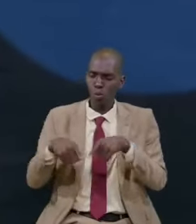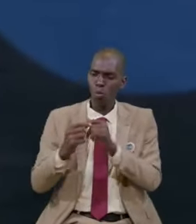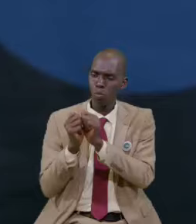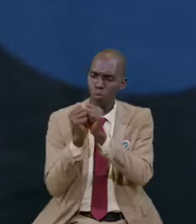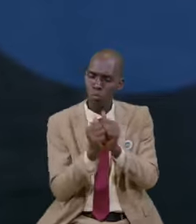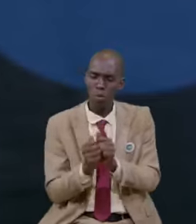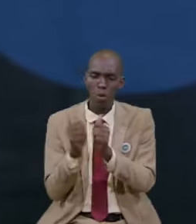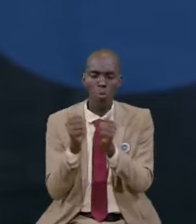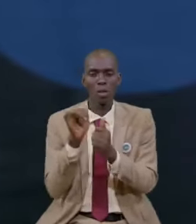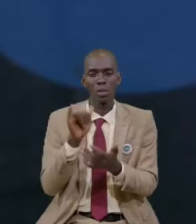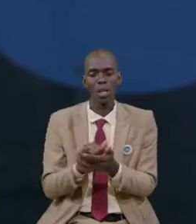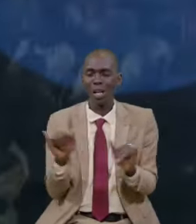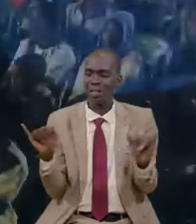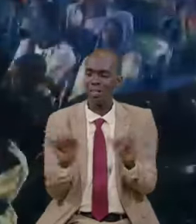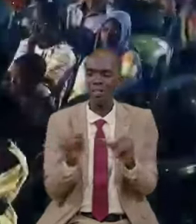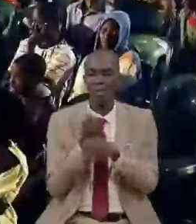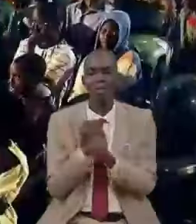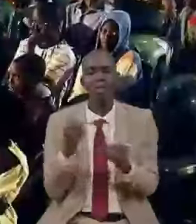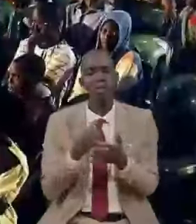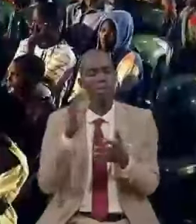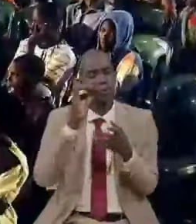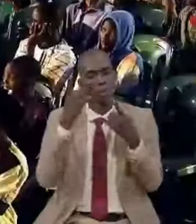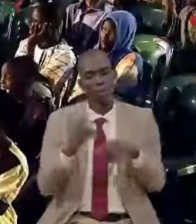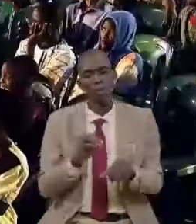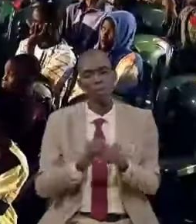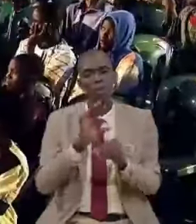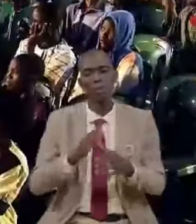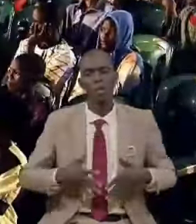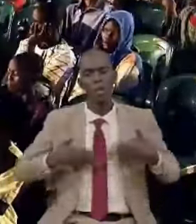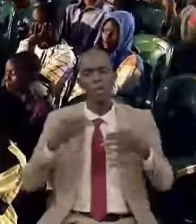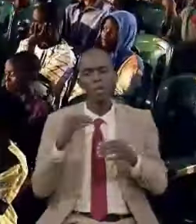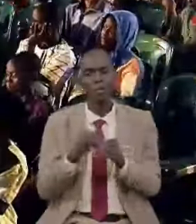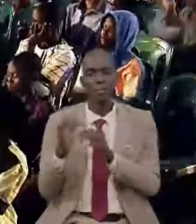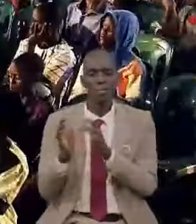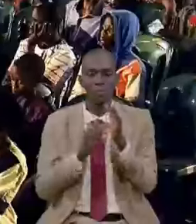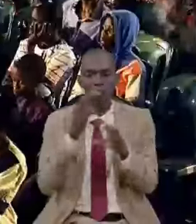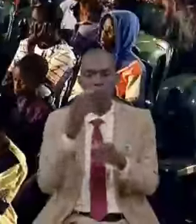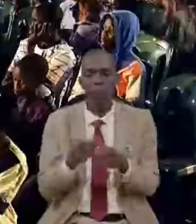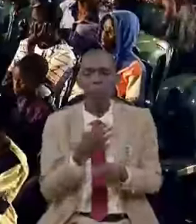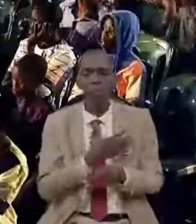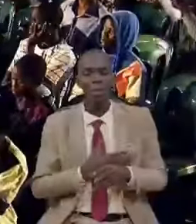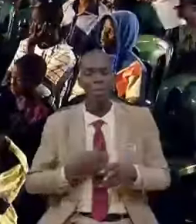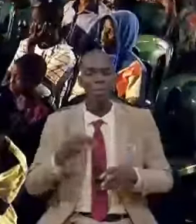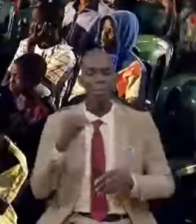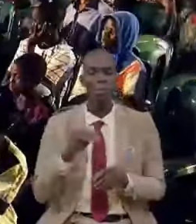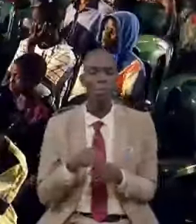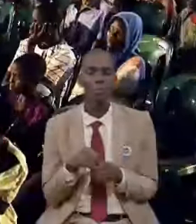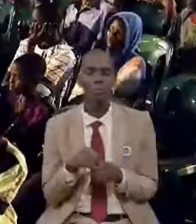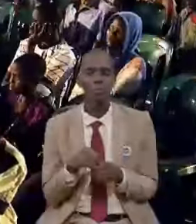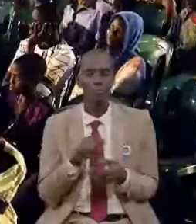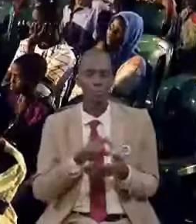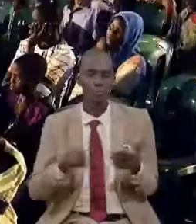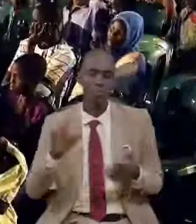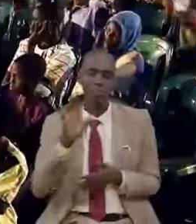your life in Jesus' name. And then we're told in verse 5. Look at verse 5.